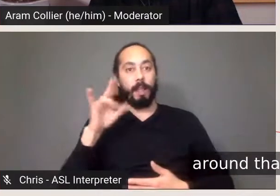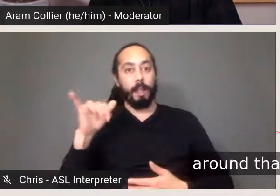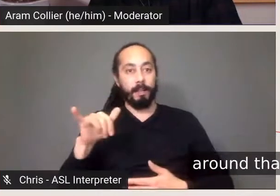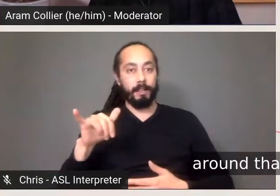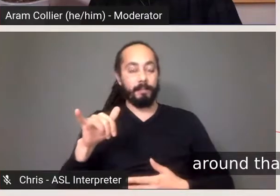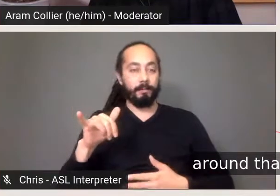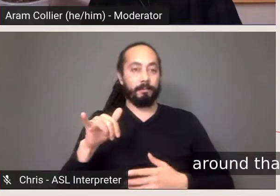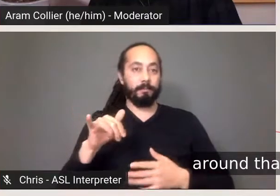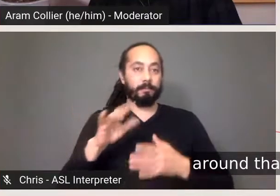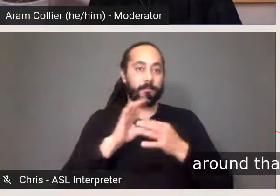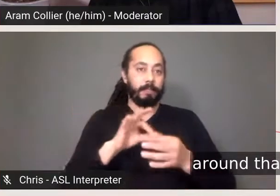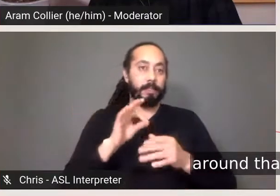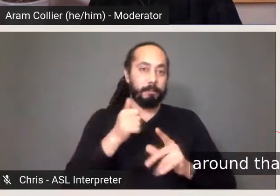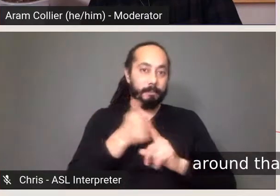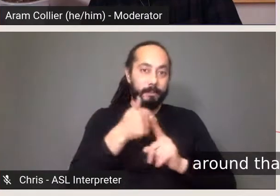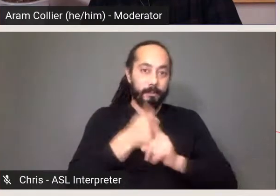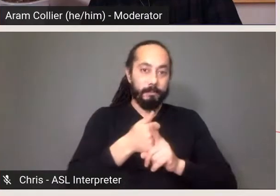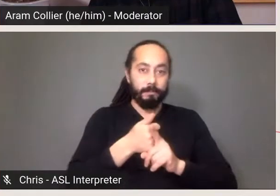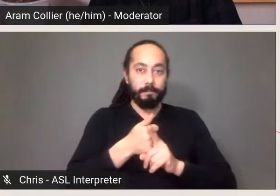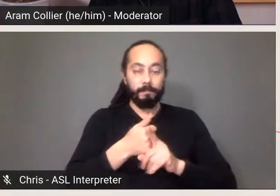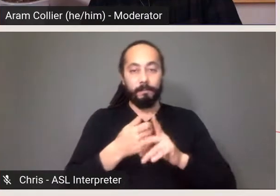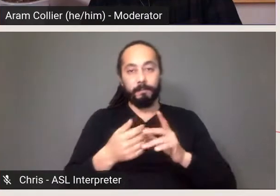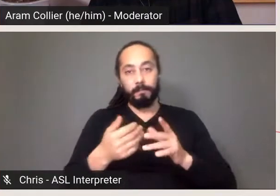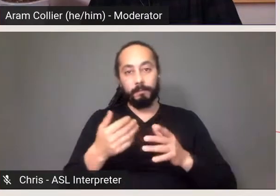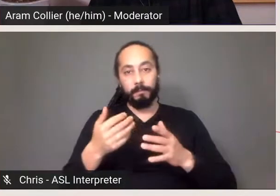himself, around the growing,